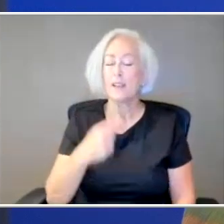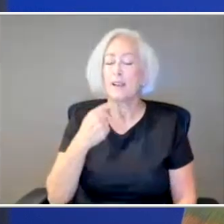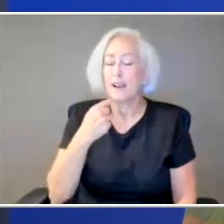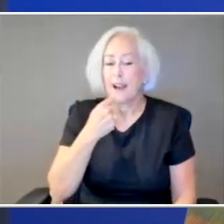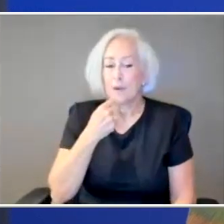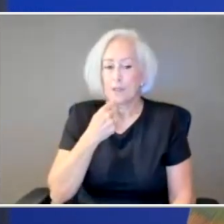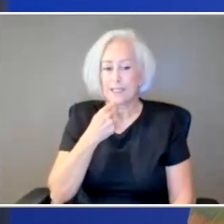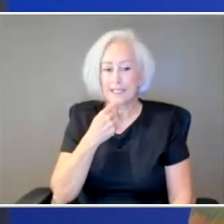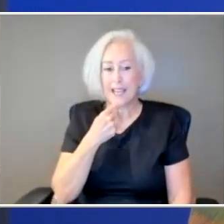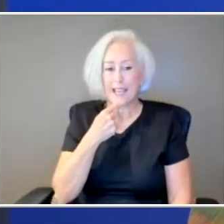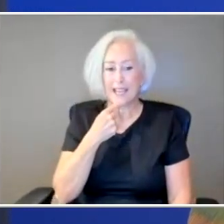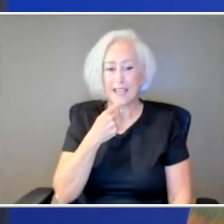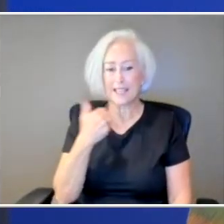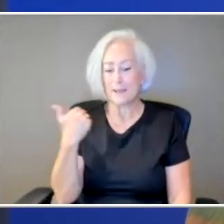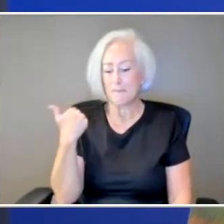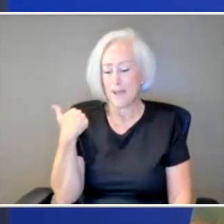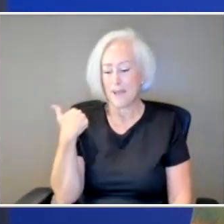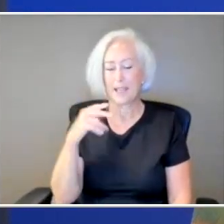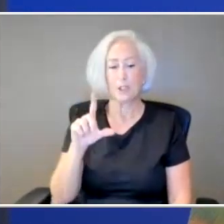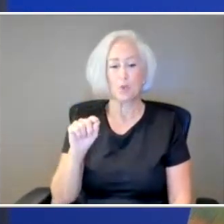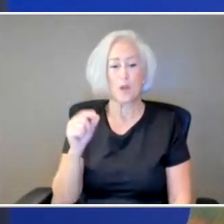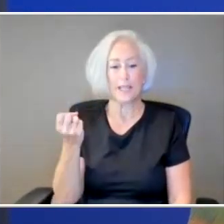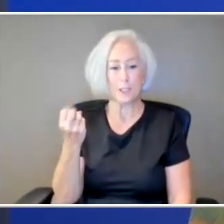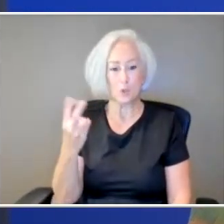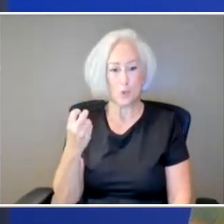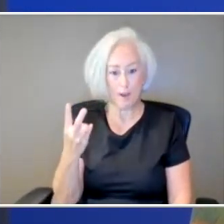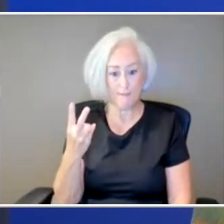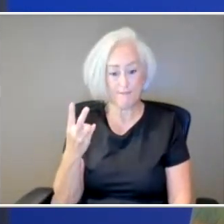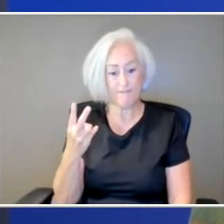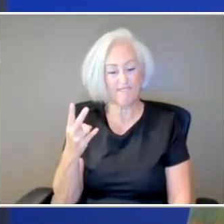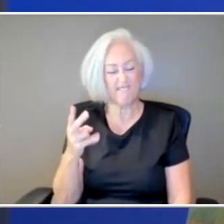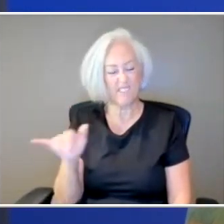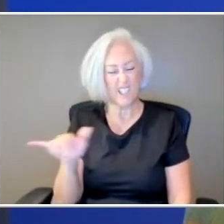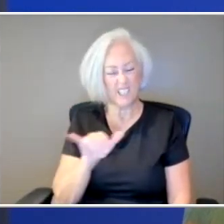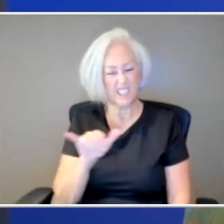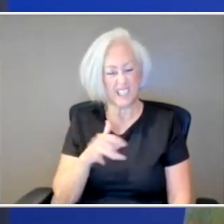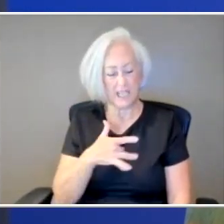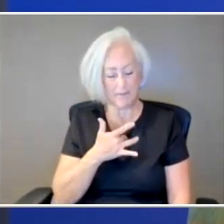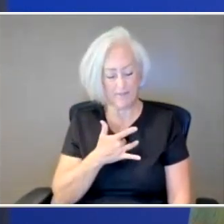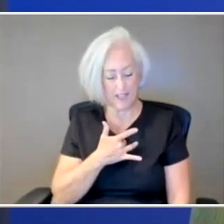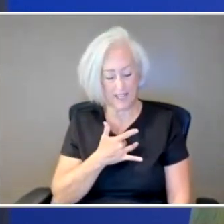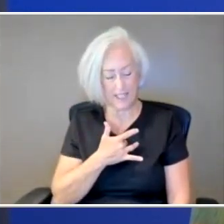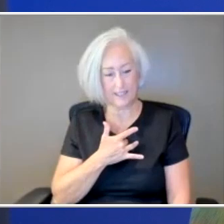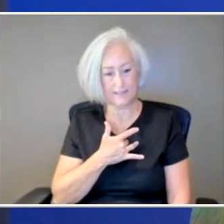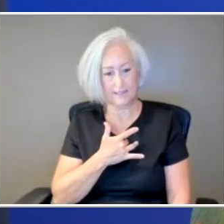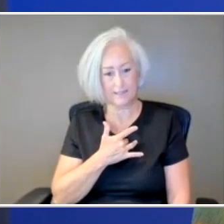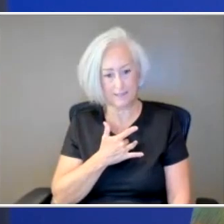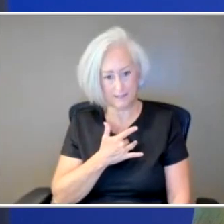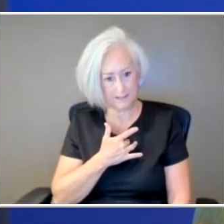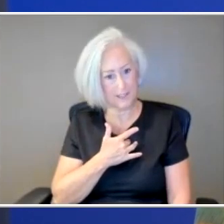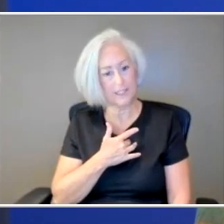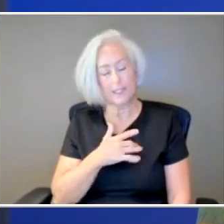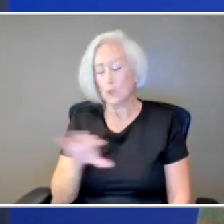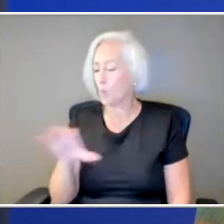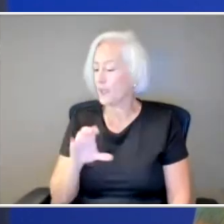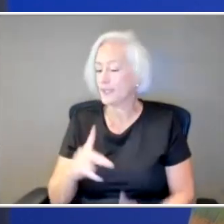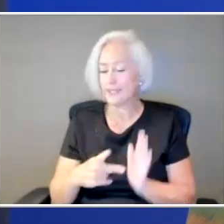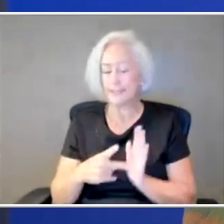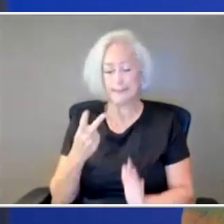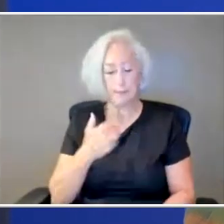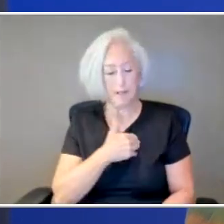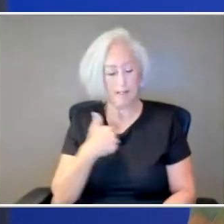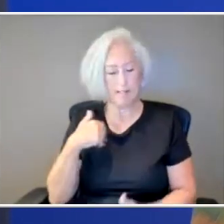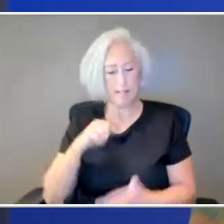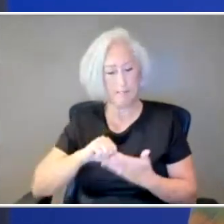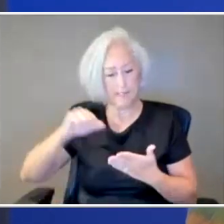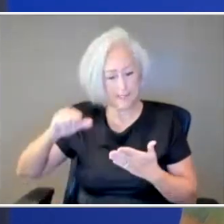was at in 2012, is that even though we were doing the double mastectomy and radiation and chemo,